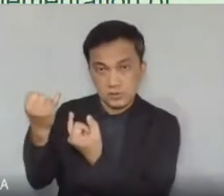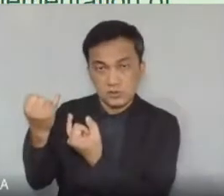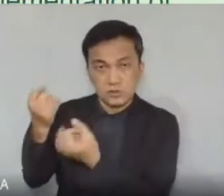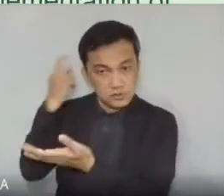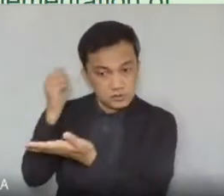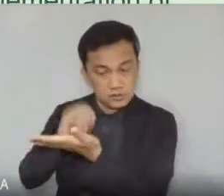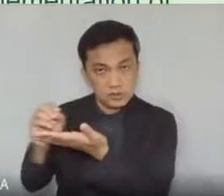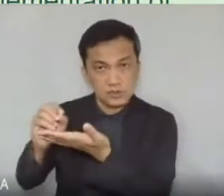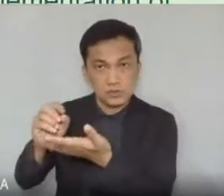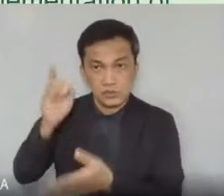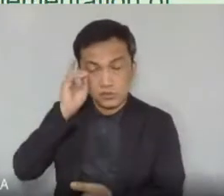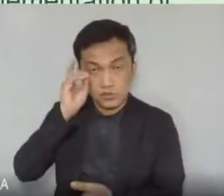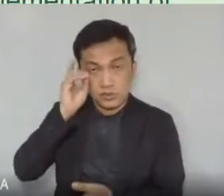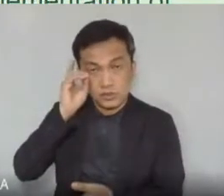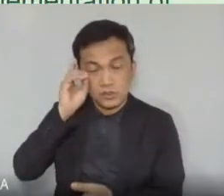that